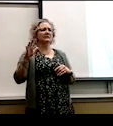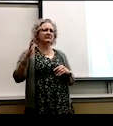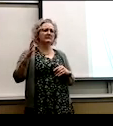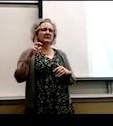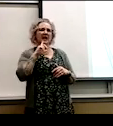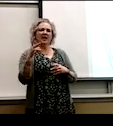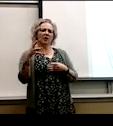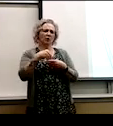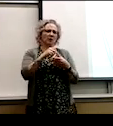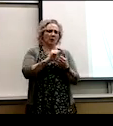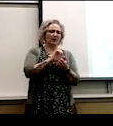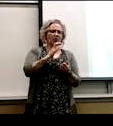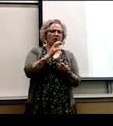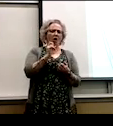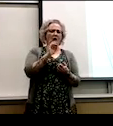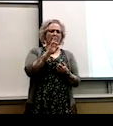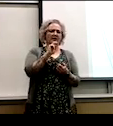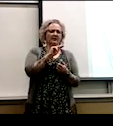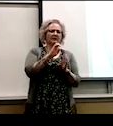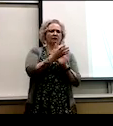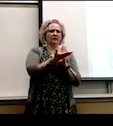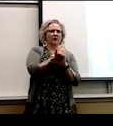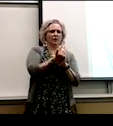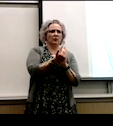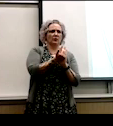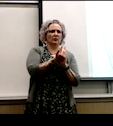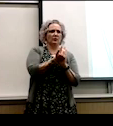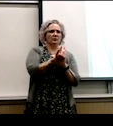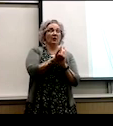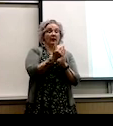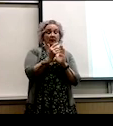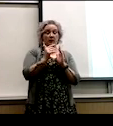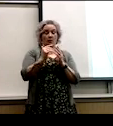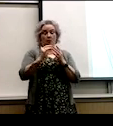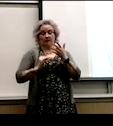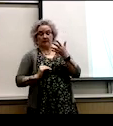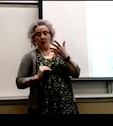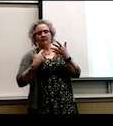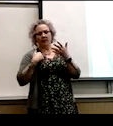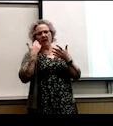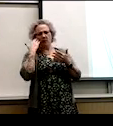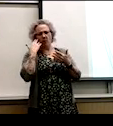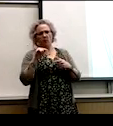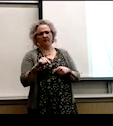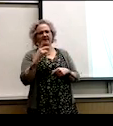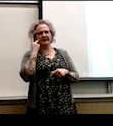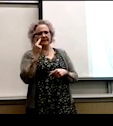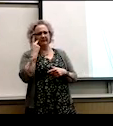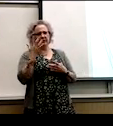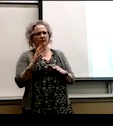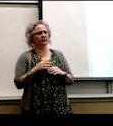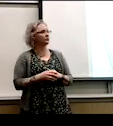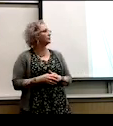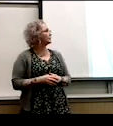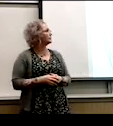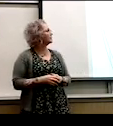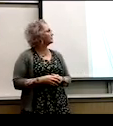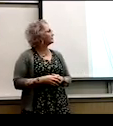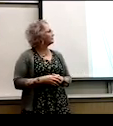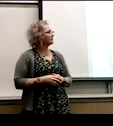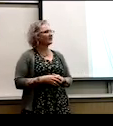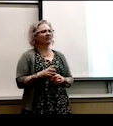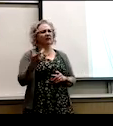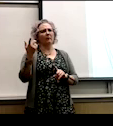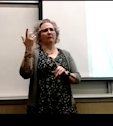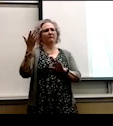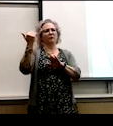did, in these studies, what I knew about, and I looked at these that were listed in this Cochrane review, they were the ones I reported on in